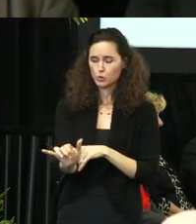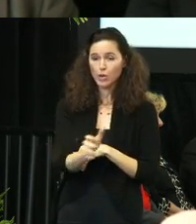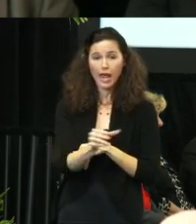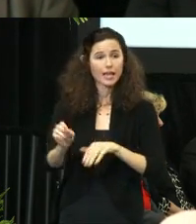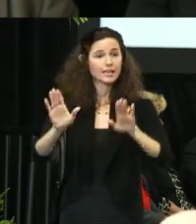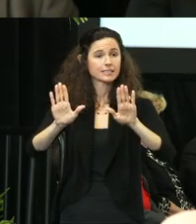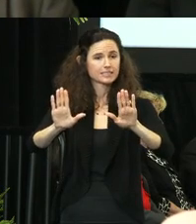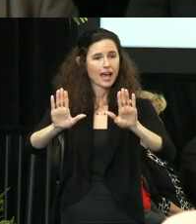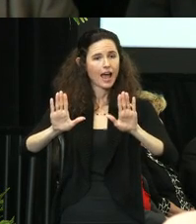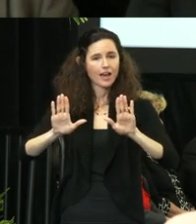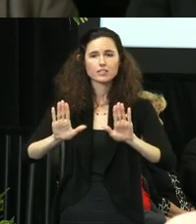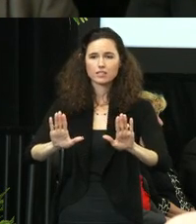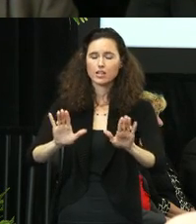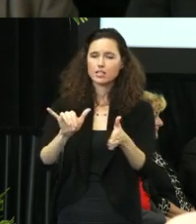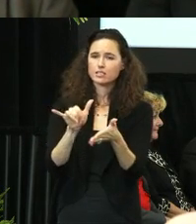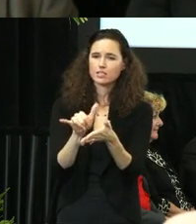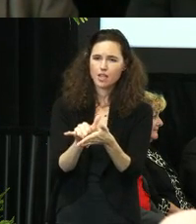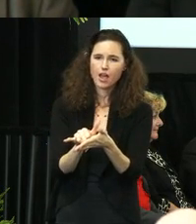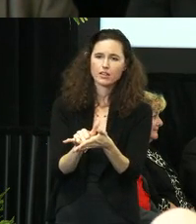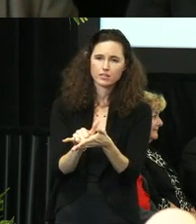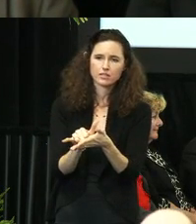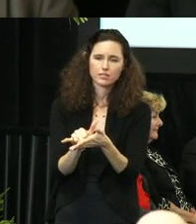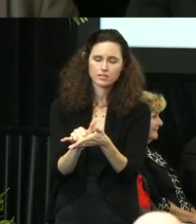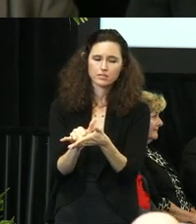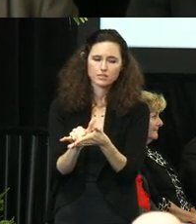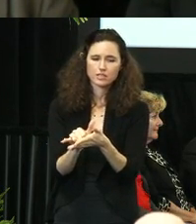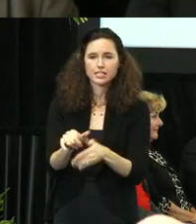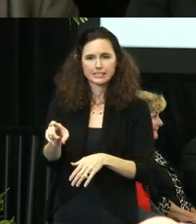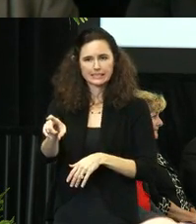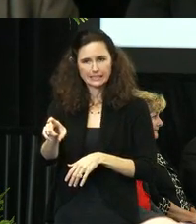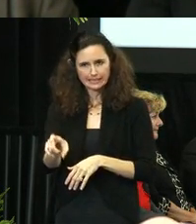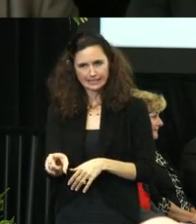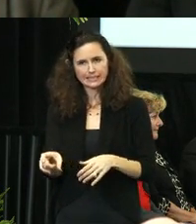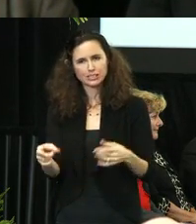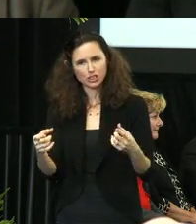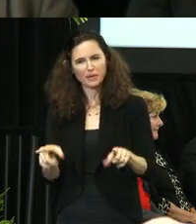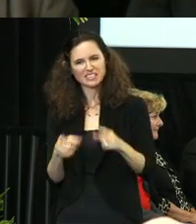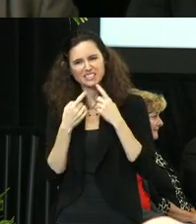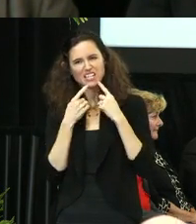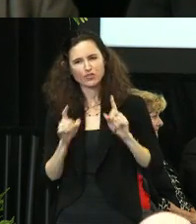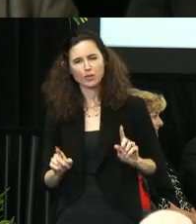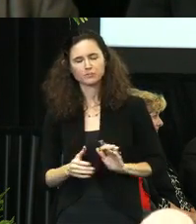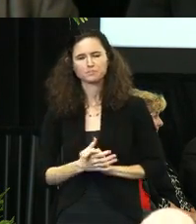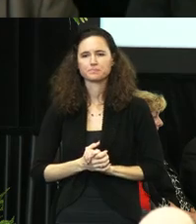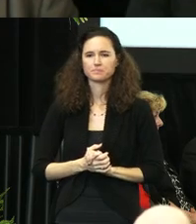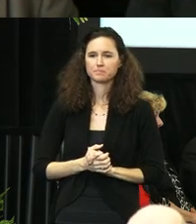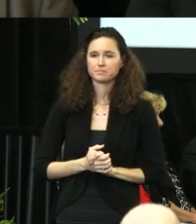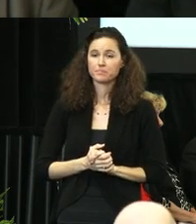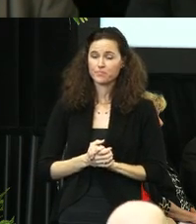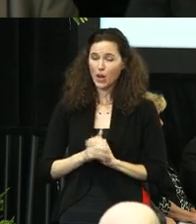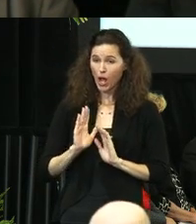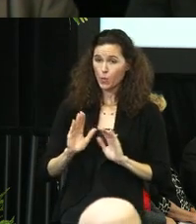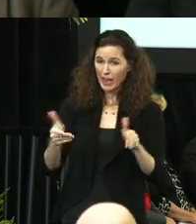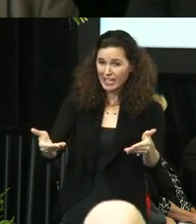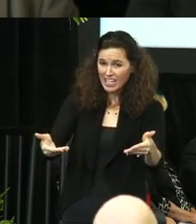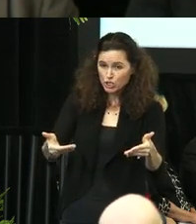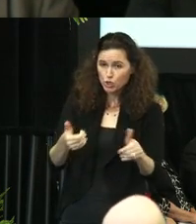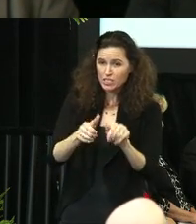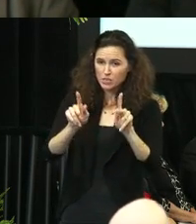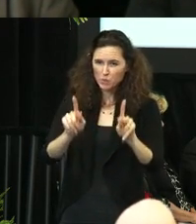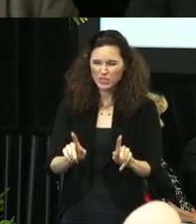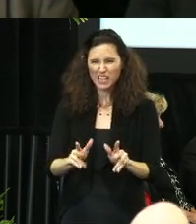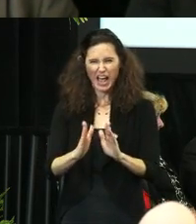excellence that it needs to be. As I introduce each one, I ask that they stay